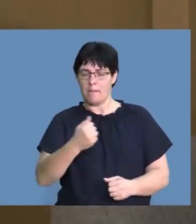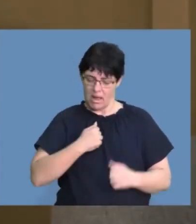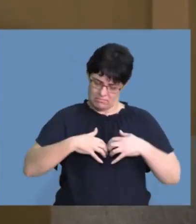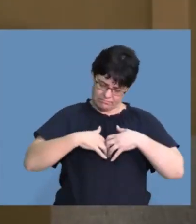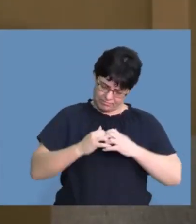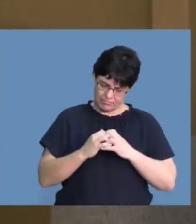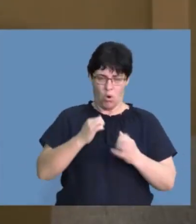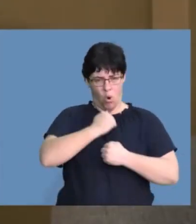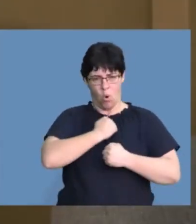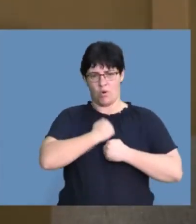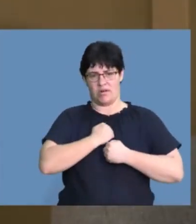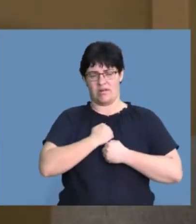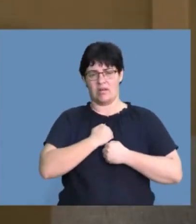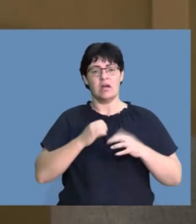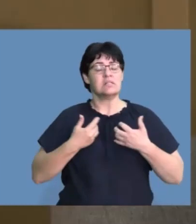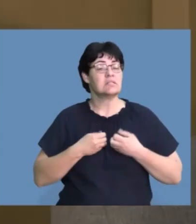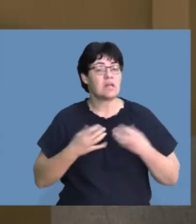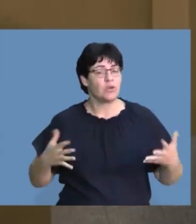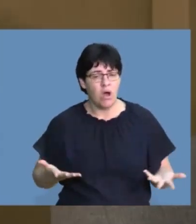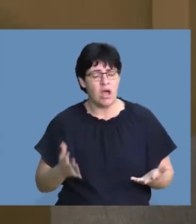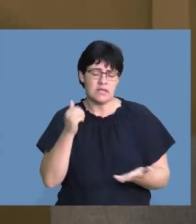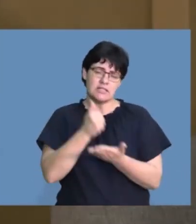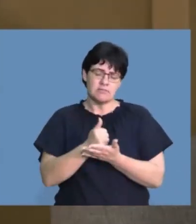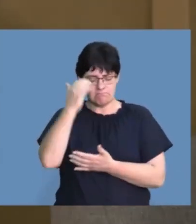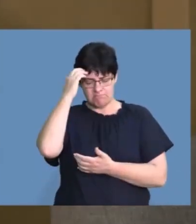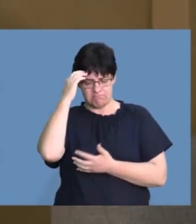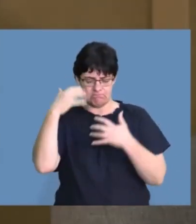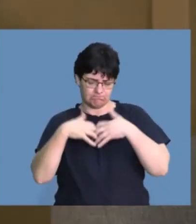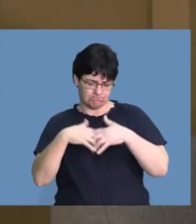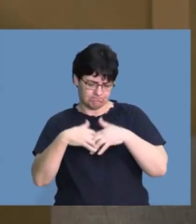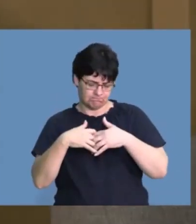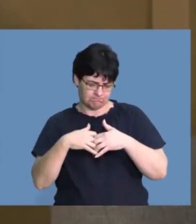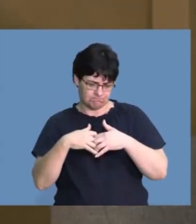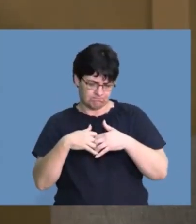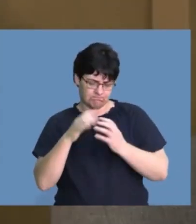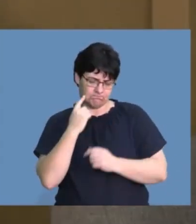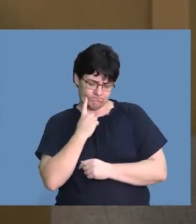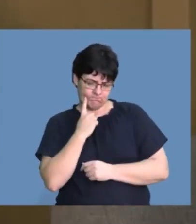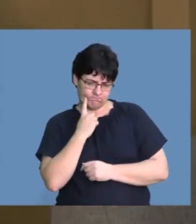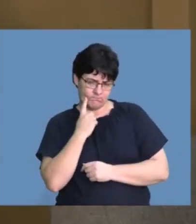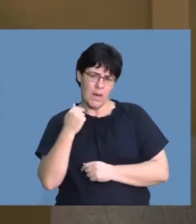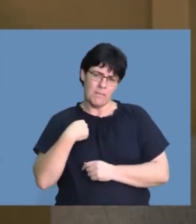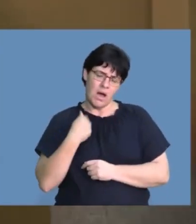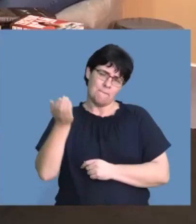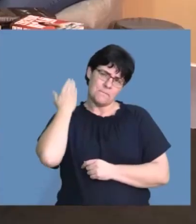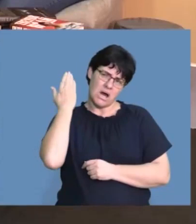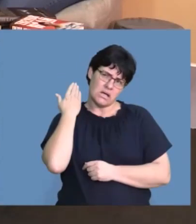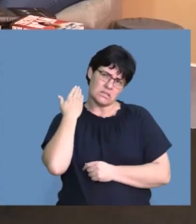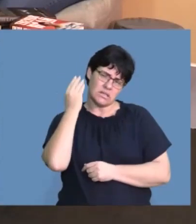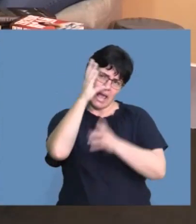own vision board. Yeah. And please remember, how do you start? Sit down and write, considering my